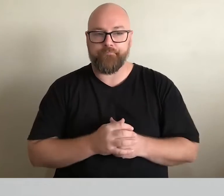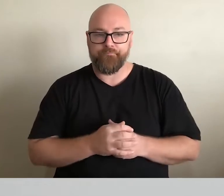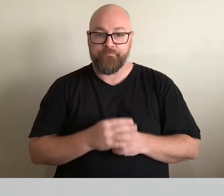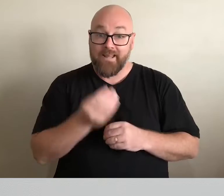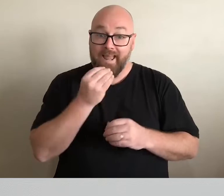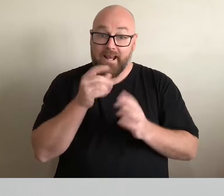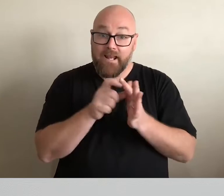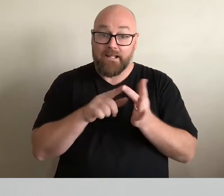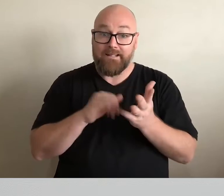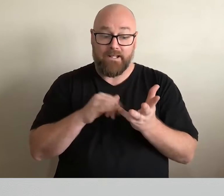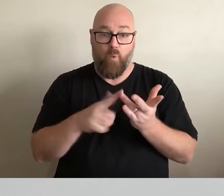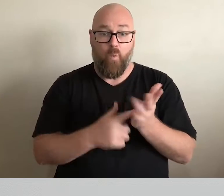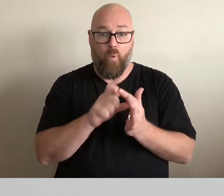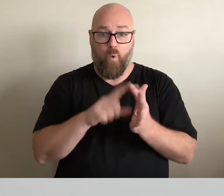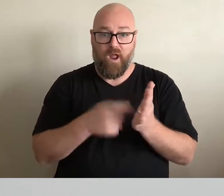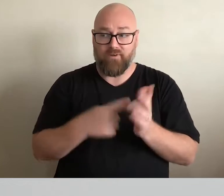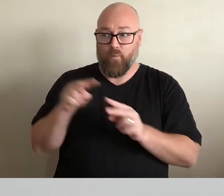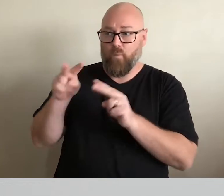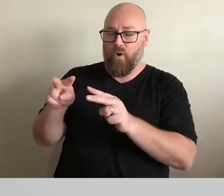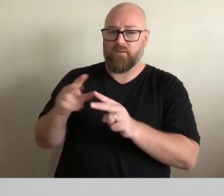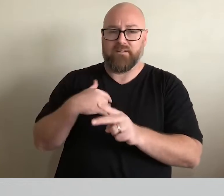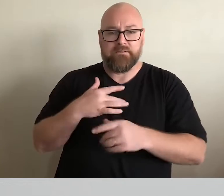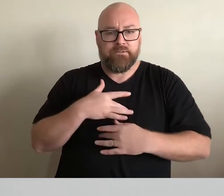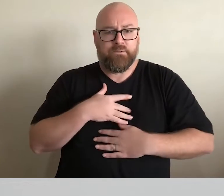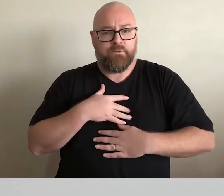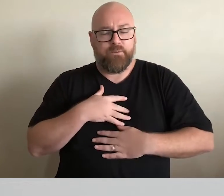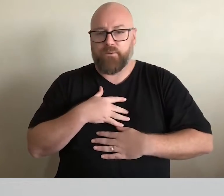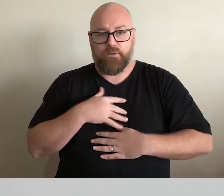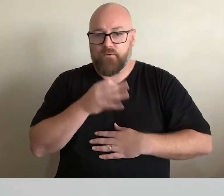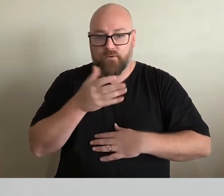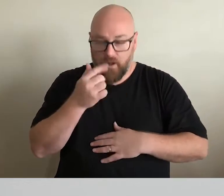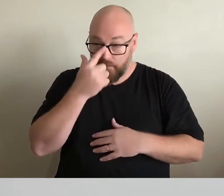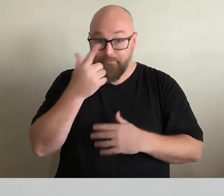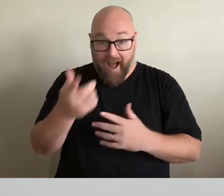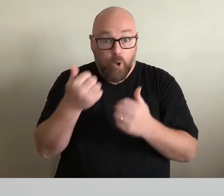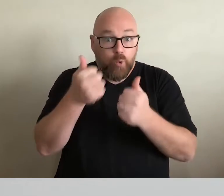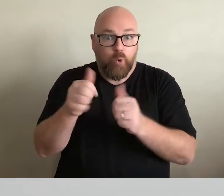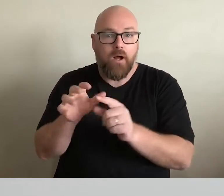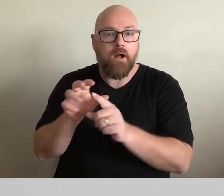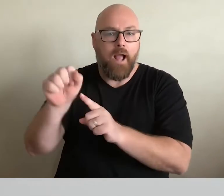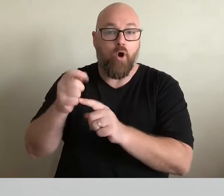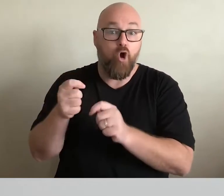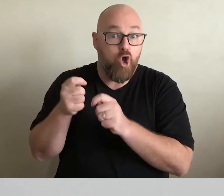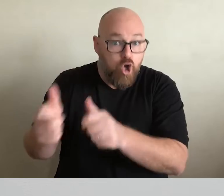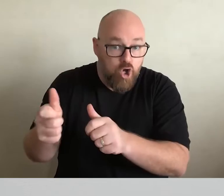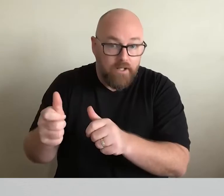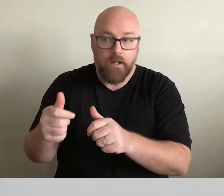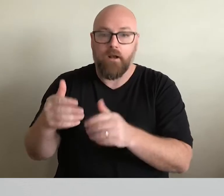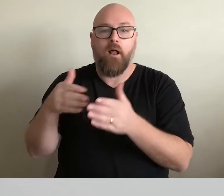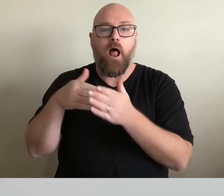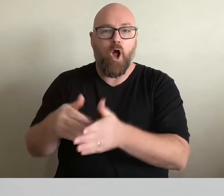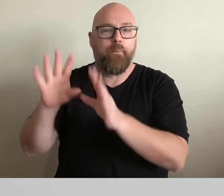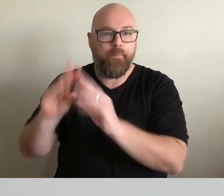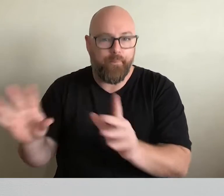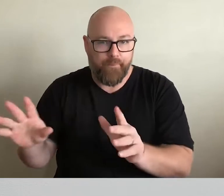disorders can be scary to observe in someone you care about, but early identification can help prevent, and your support can make a